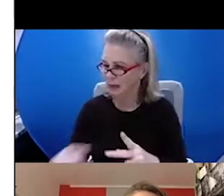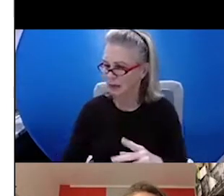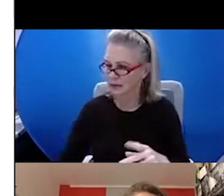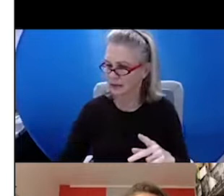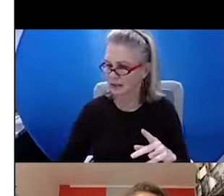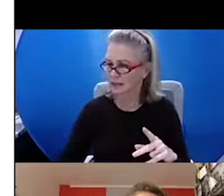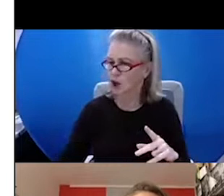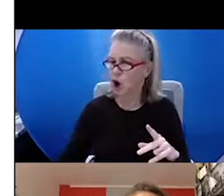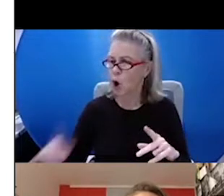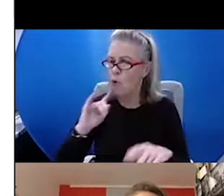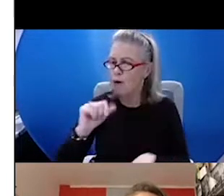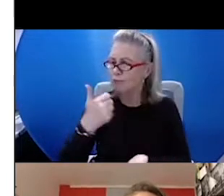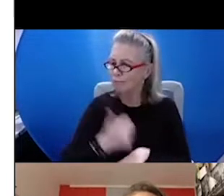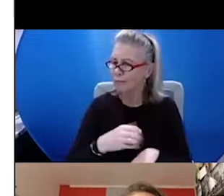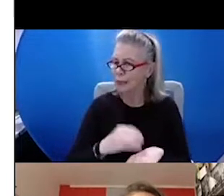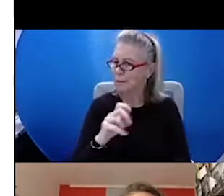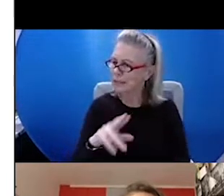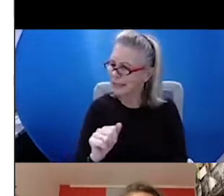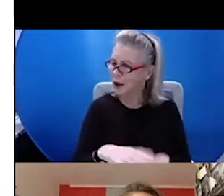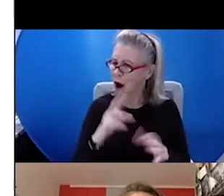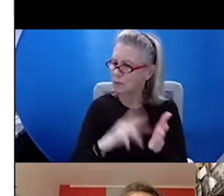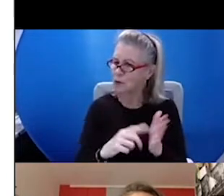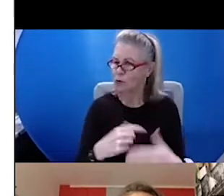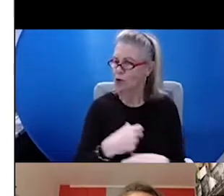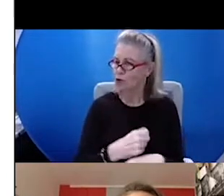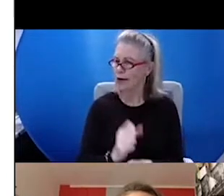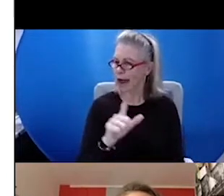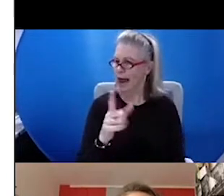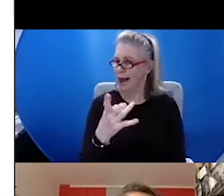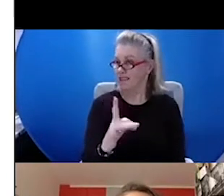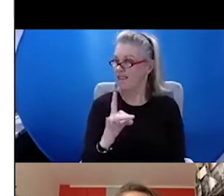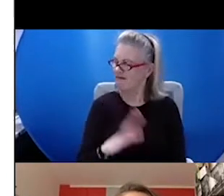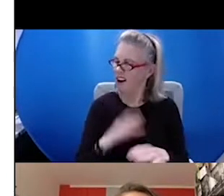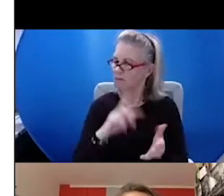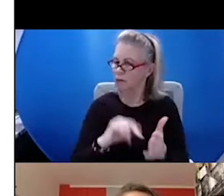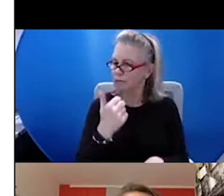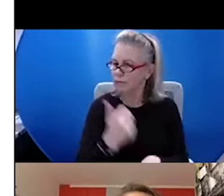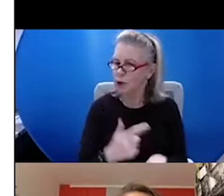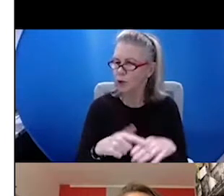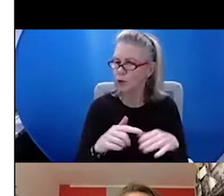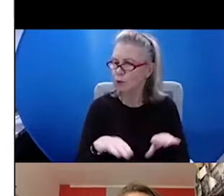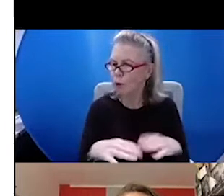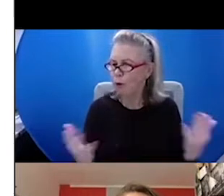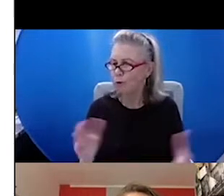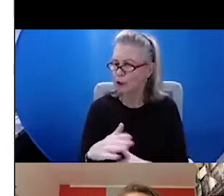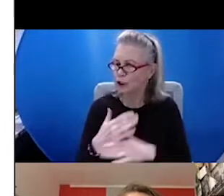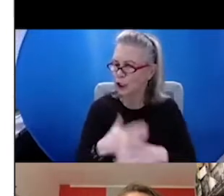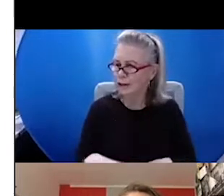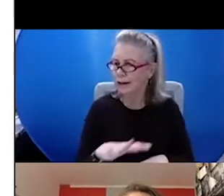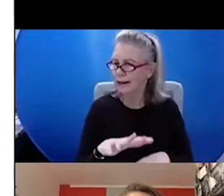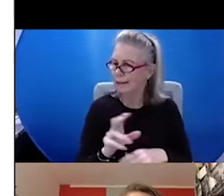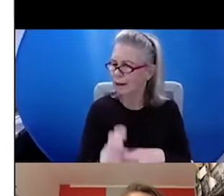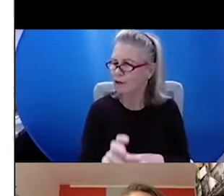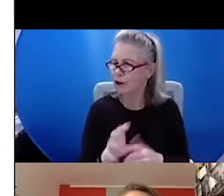Les 18 has tried to create an open space and shared one, invested in learning from, thinking about,